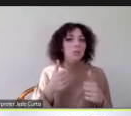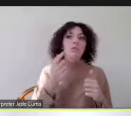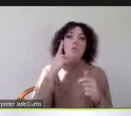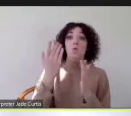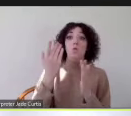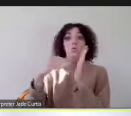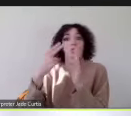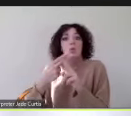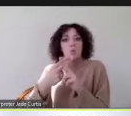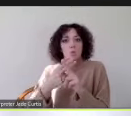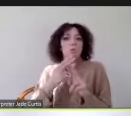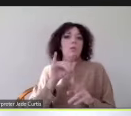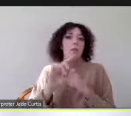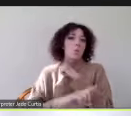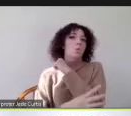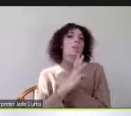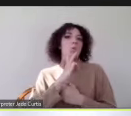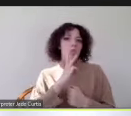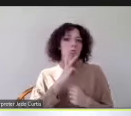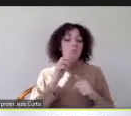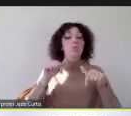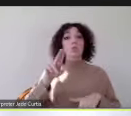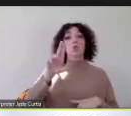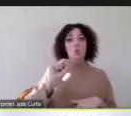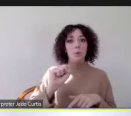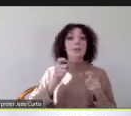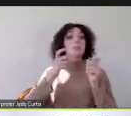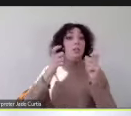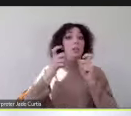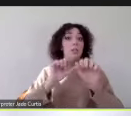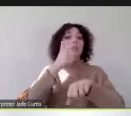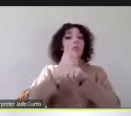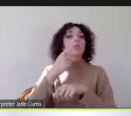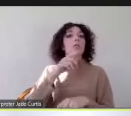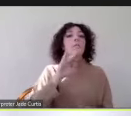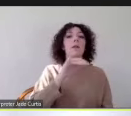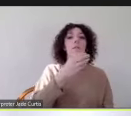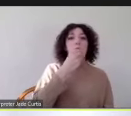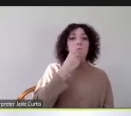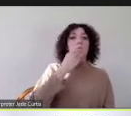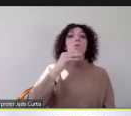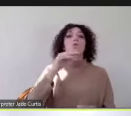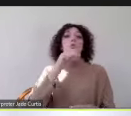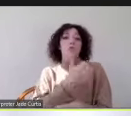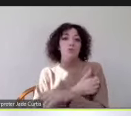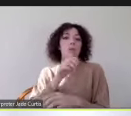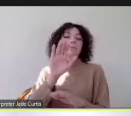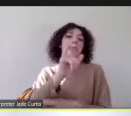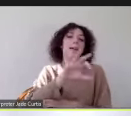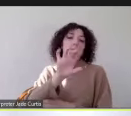in agriculture. In the US, these regulations are set by the Food and Drug Administration and Environmental Protection